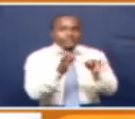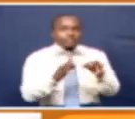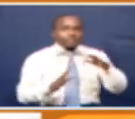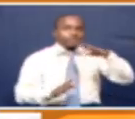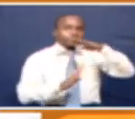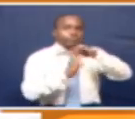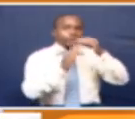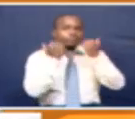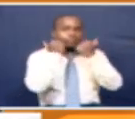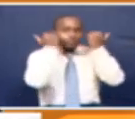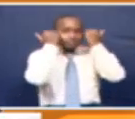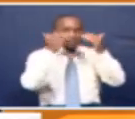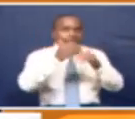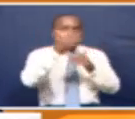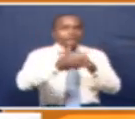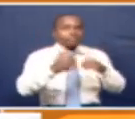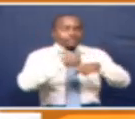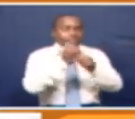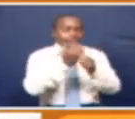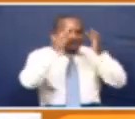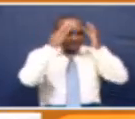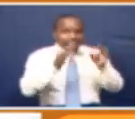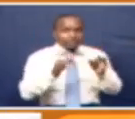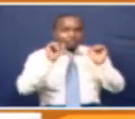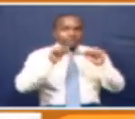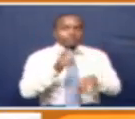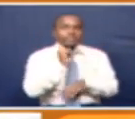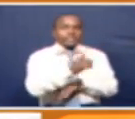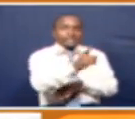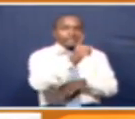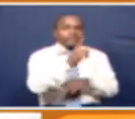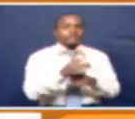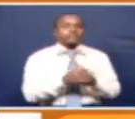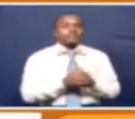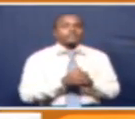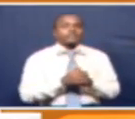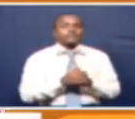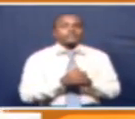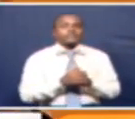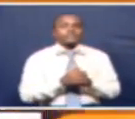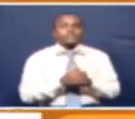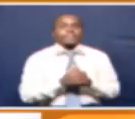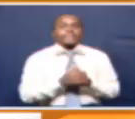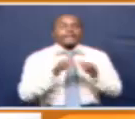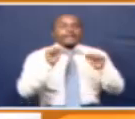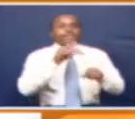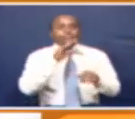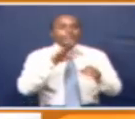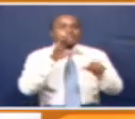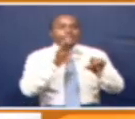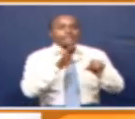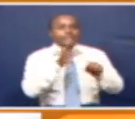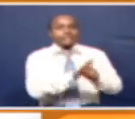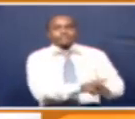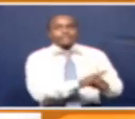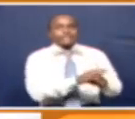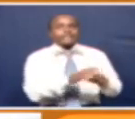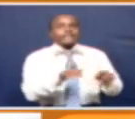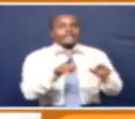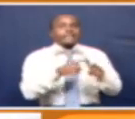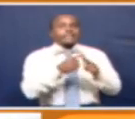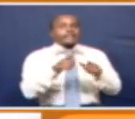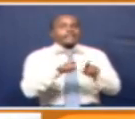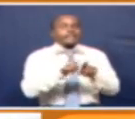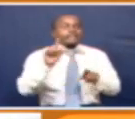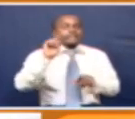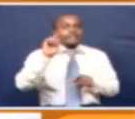after making a judgment, can be threatened, can be scared, can be intimidated, then as a country we need